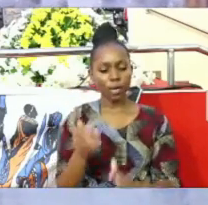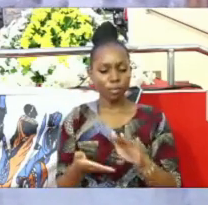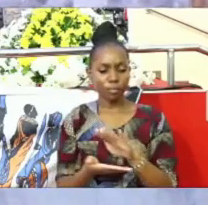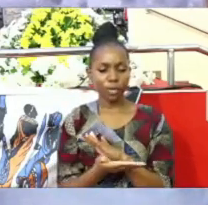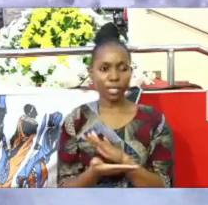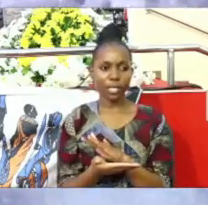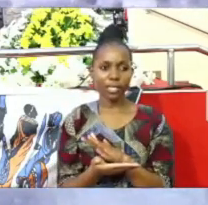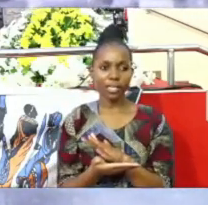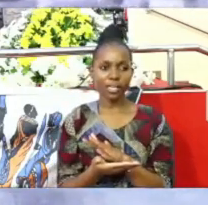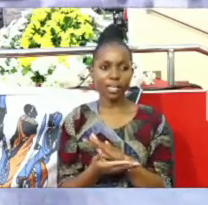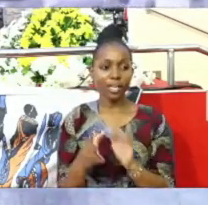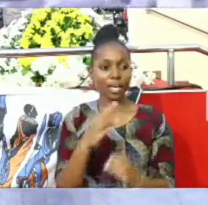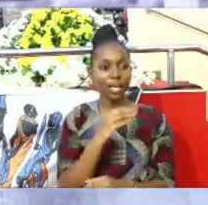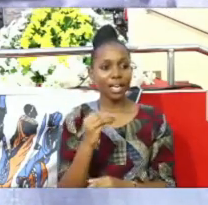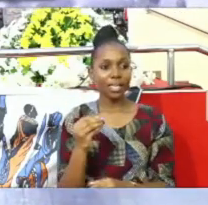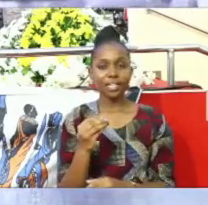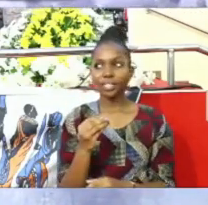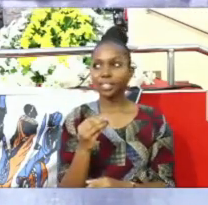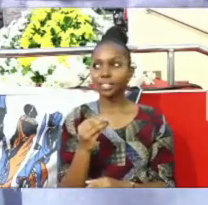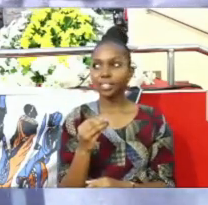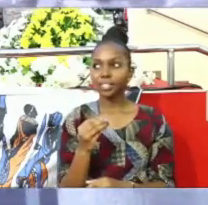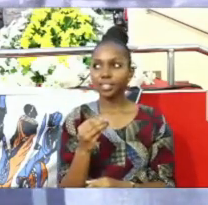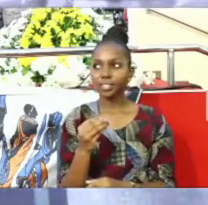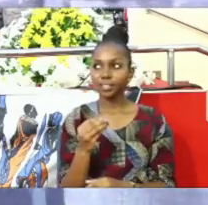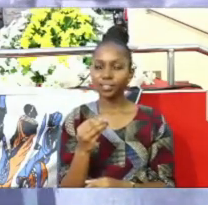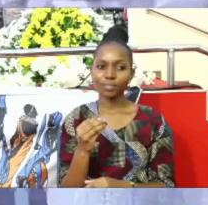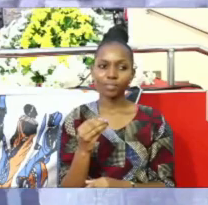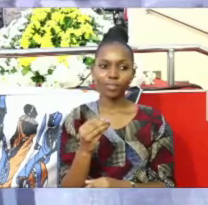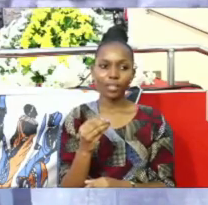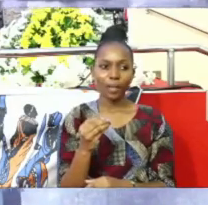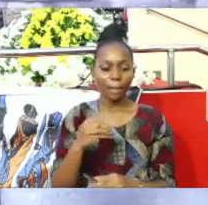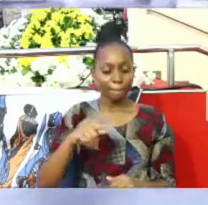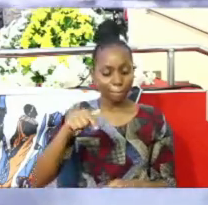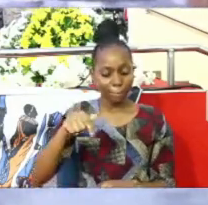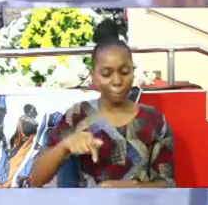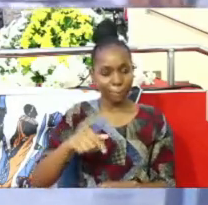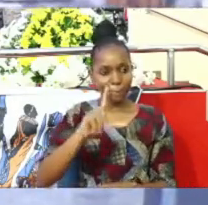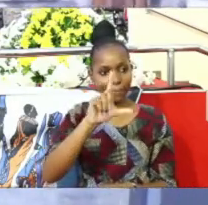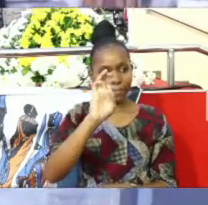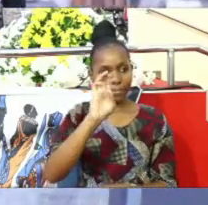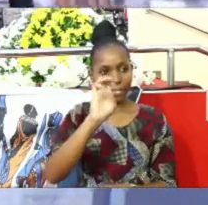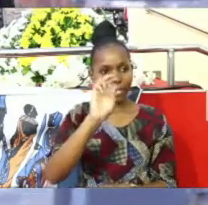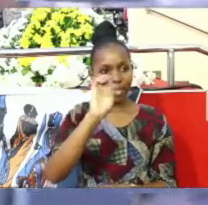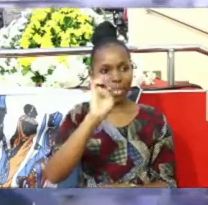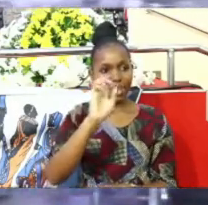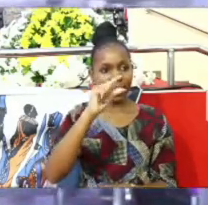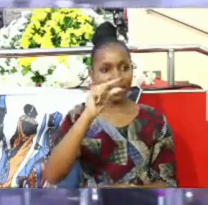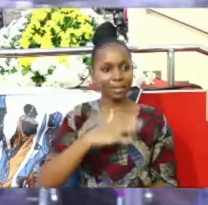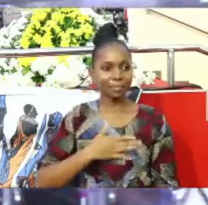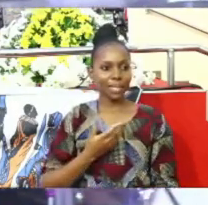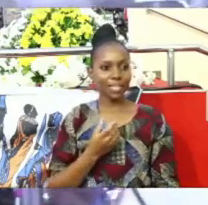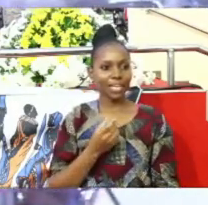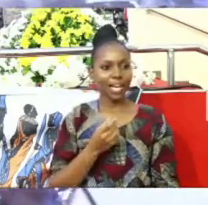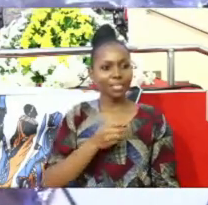been eaten completely at night. Aha, kwato zangu zikawa usiku zimetafunwa. I couldn't